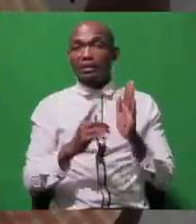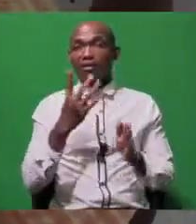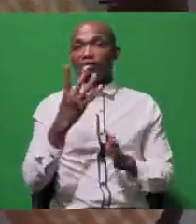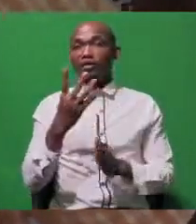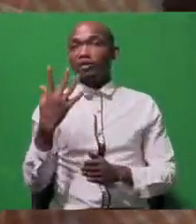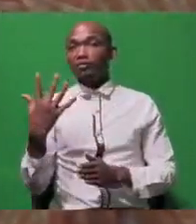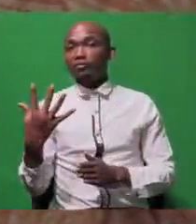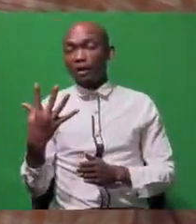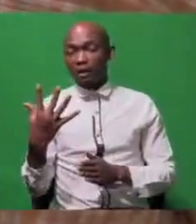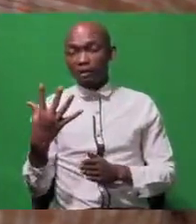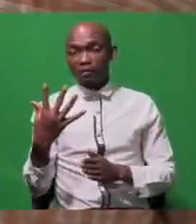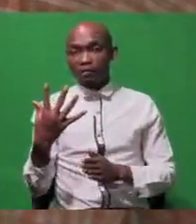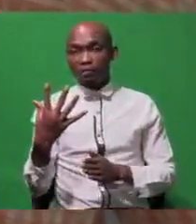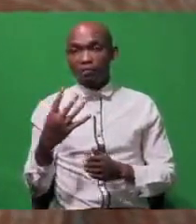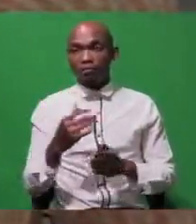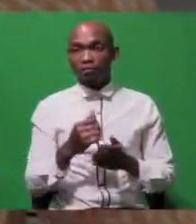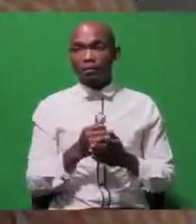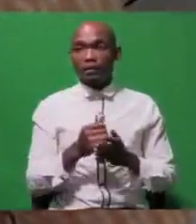6645,